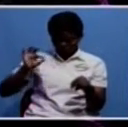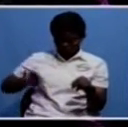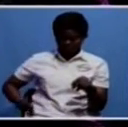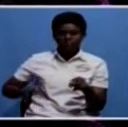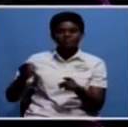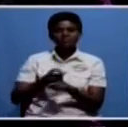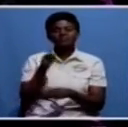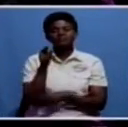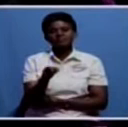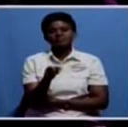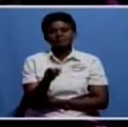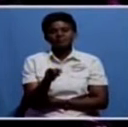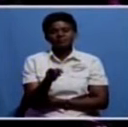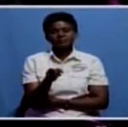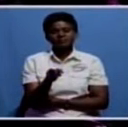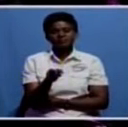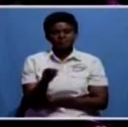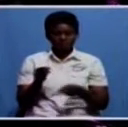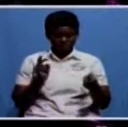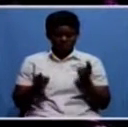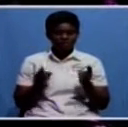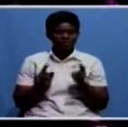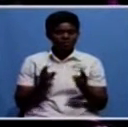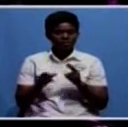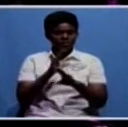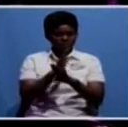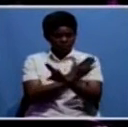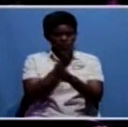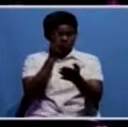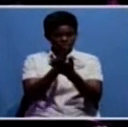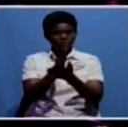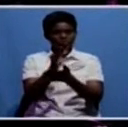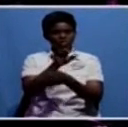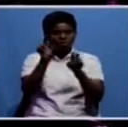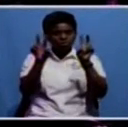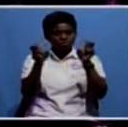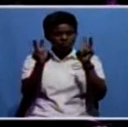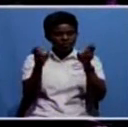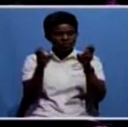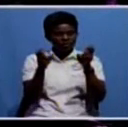asset. A quick one before we leave this topic. The issue of government taking over